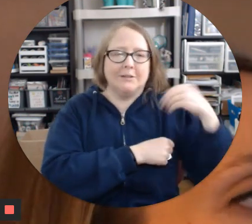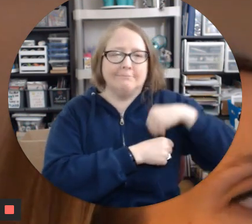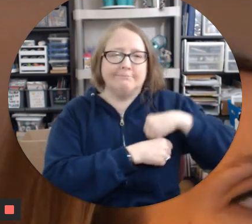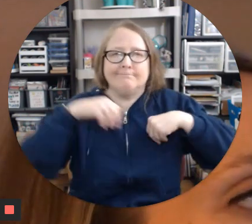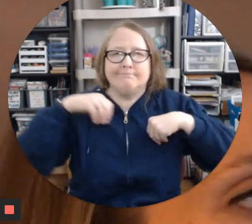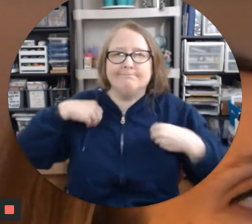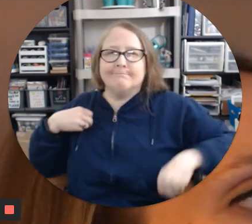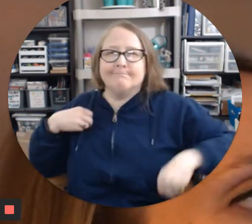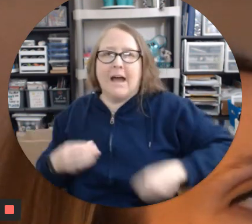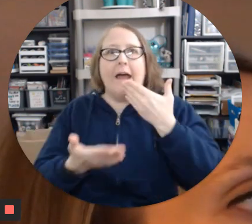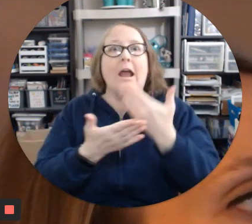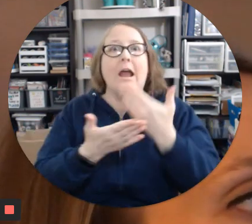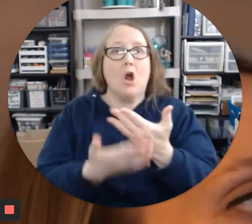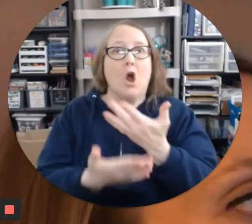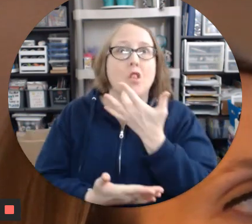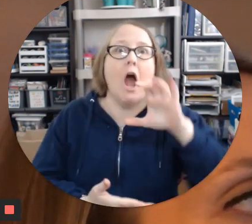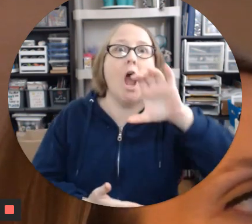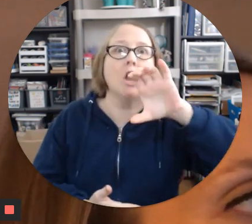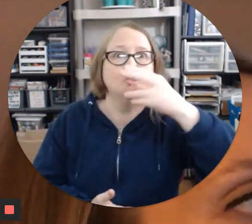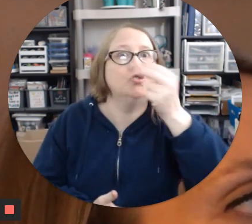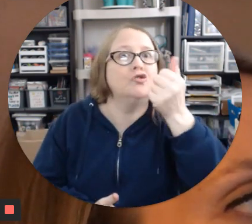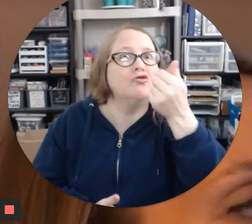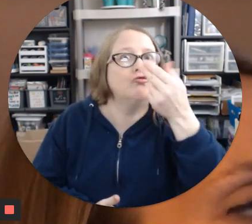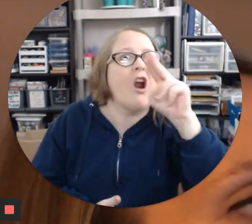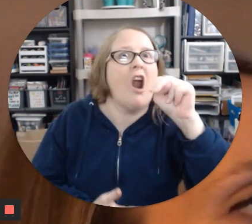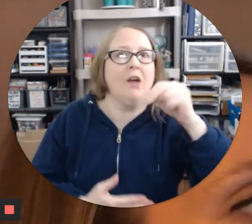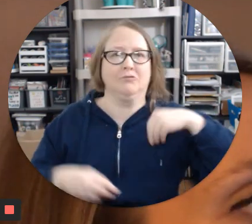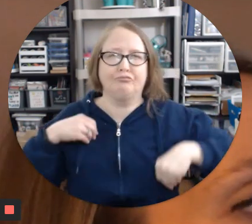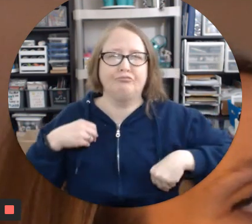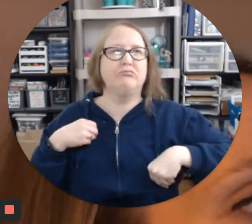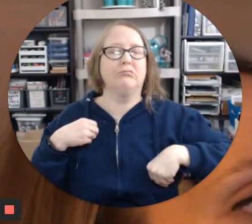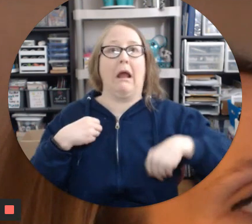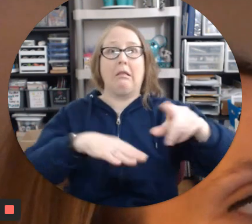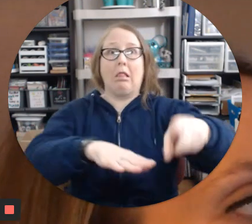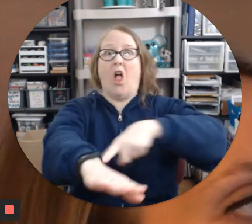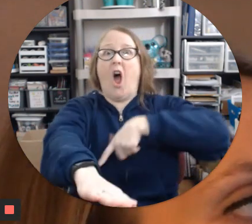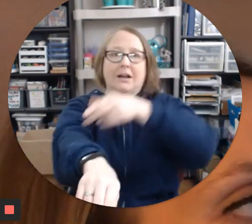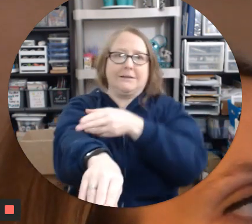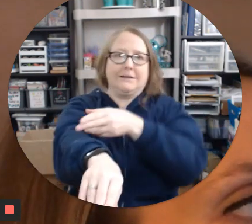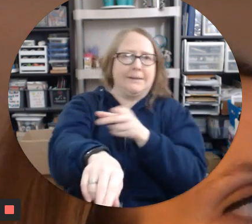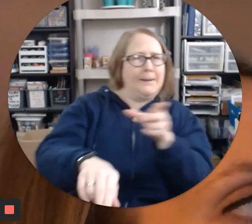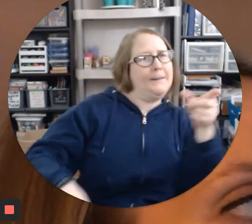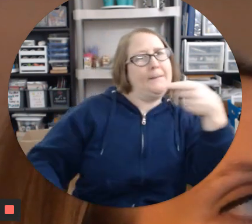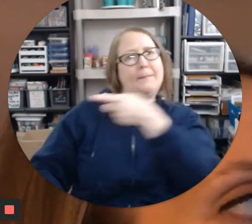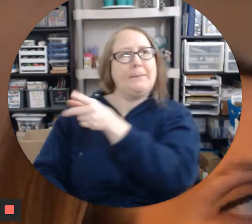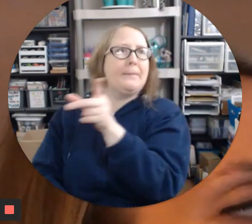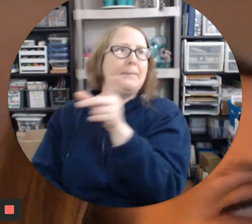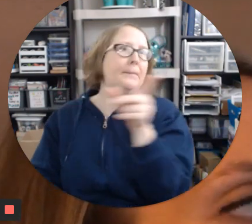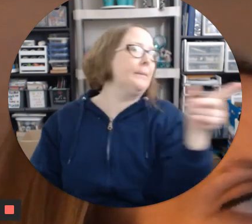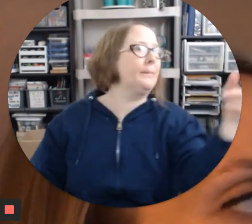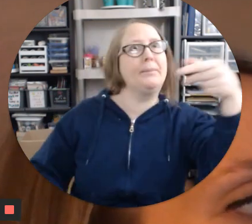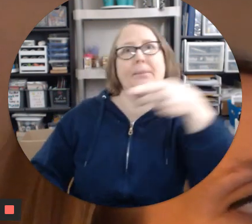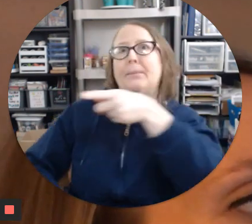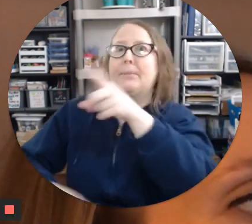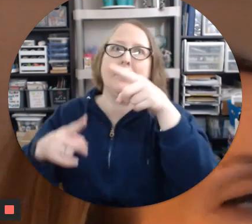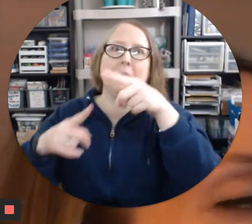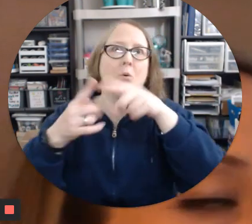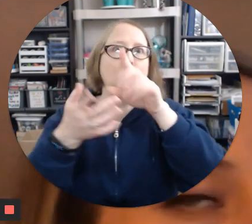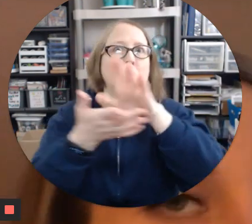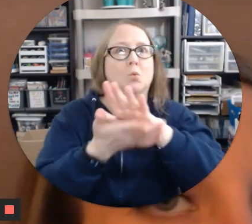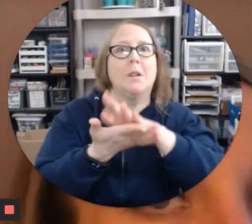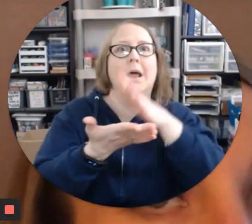charms. Chrysanthemum took the longest route possible to school. She stopped and stared at each and every